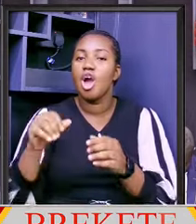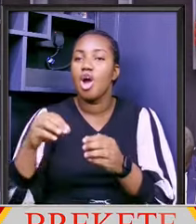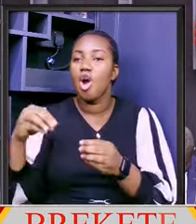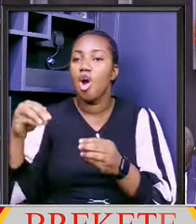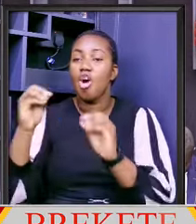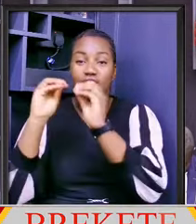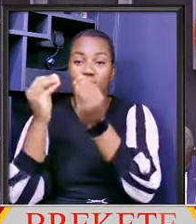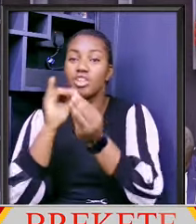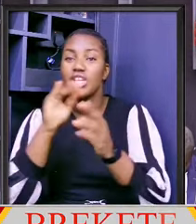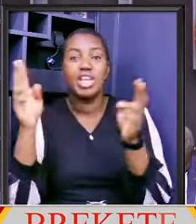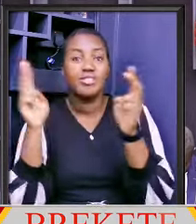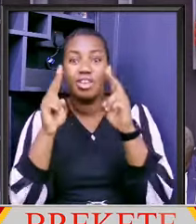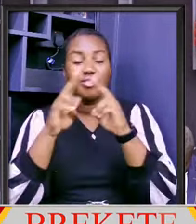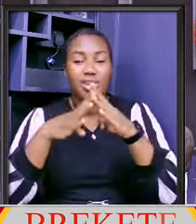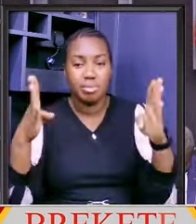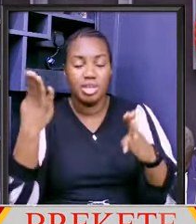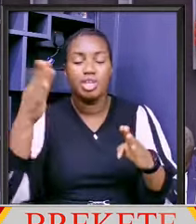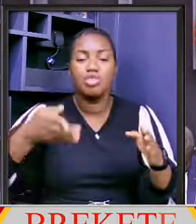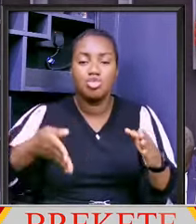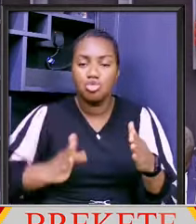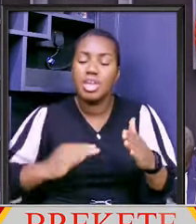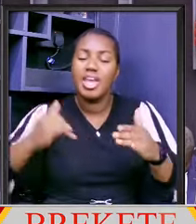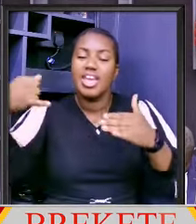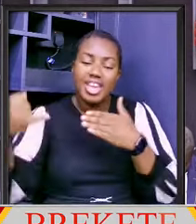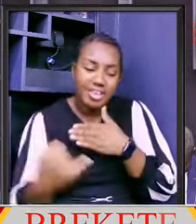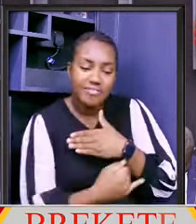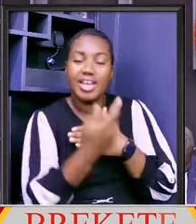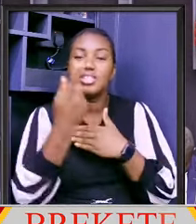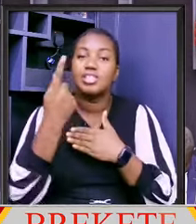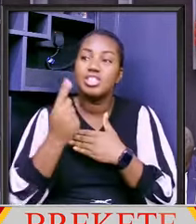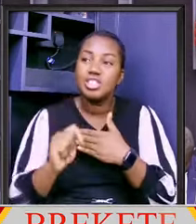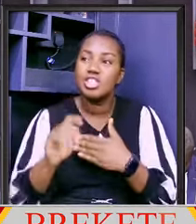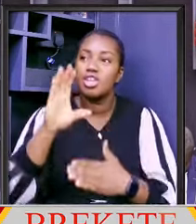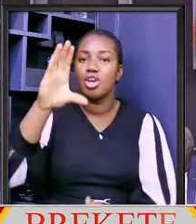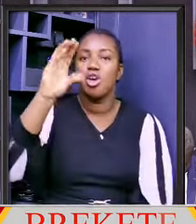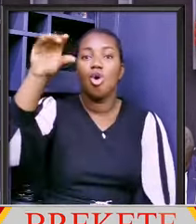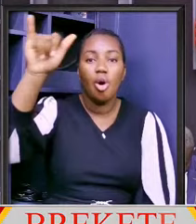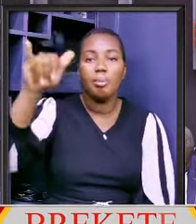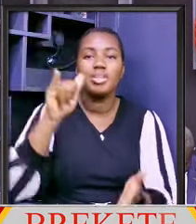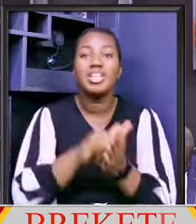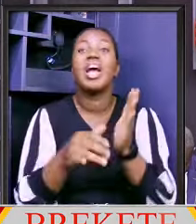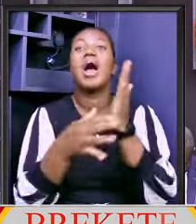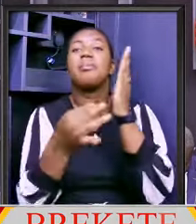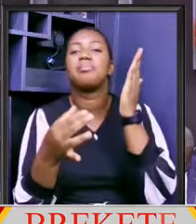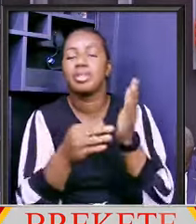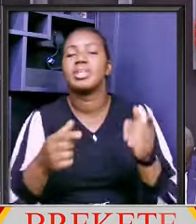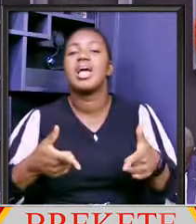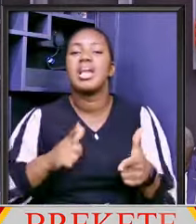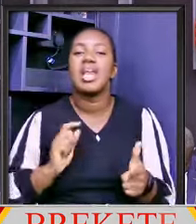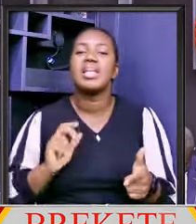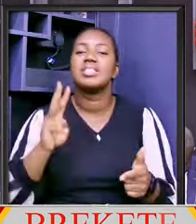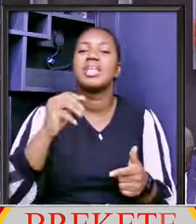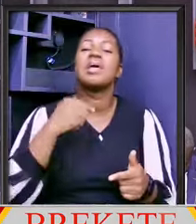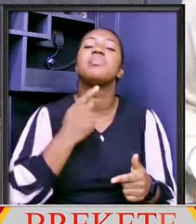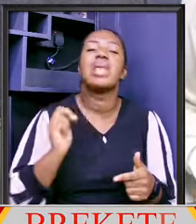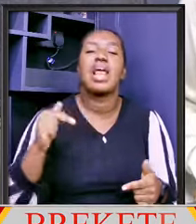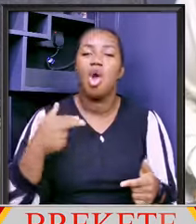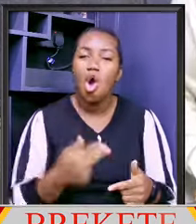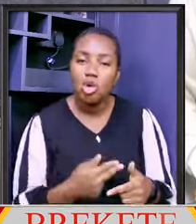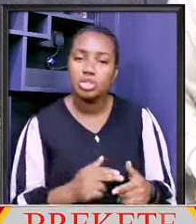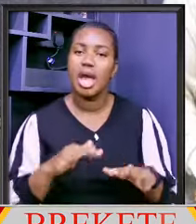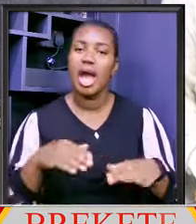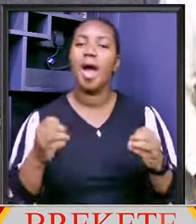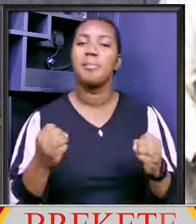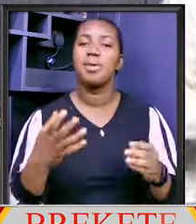used to print the ticket from Canada. Yeah. Well, let us know how many tickets they have printed for that 15 years. Thank you very much. Thank